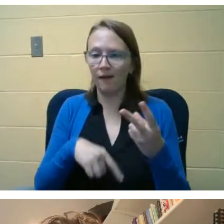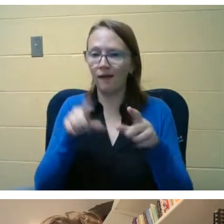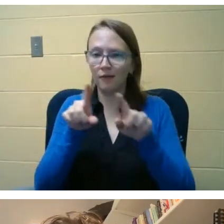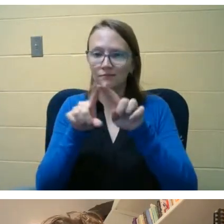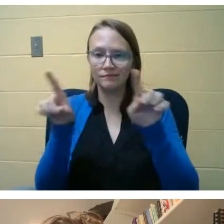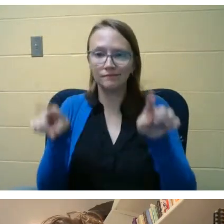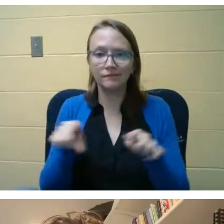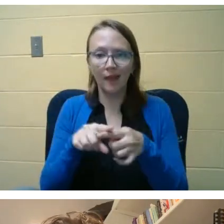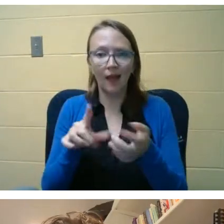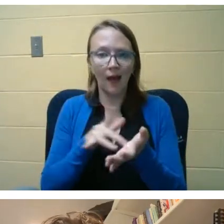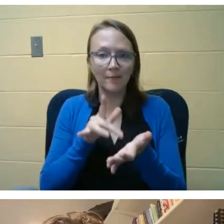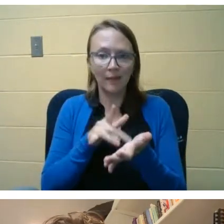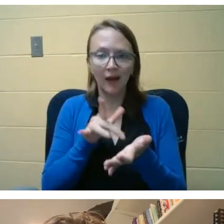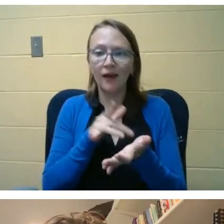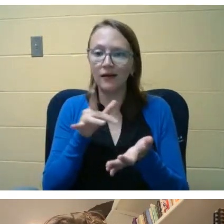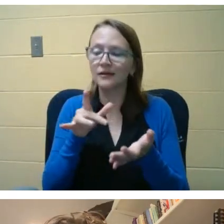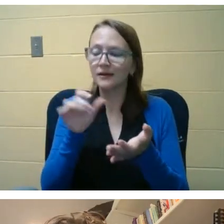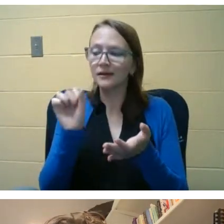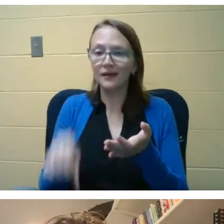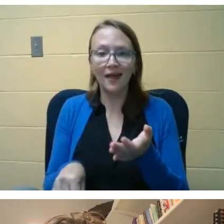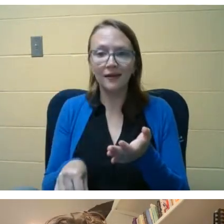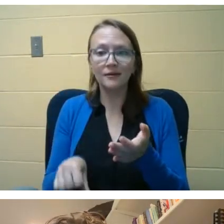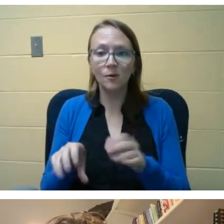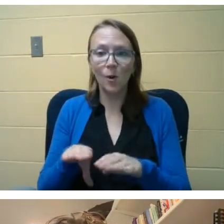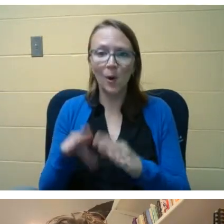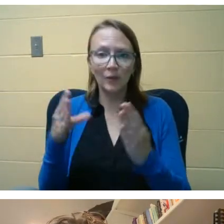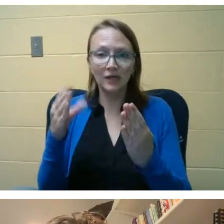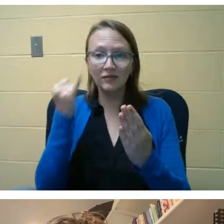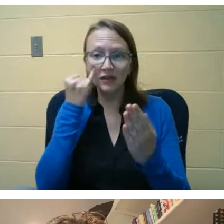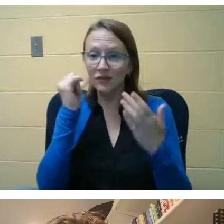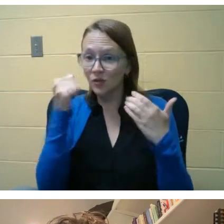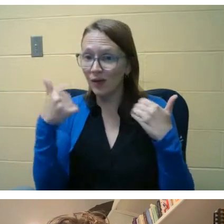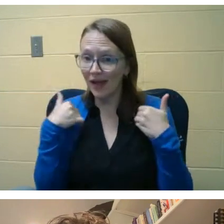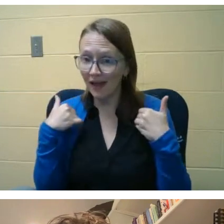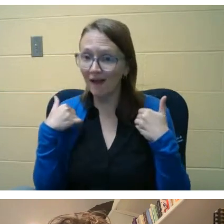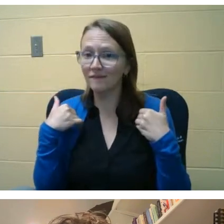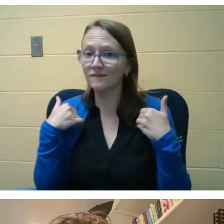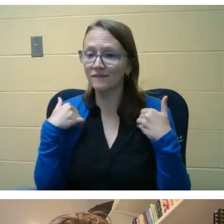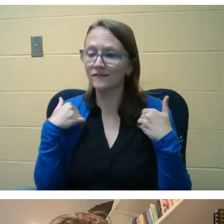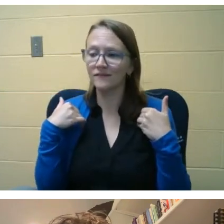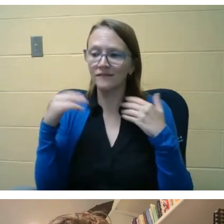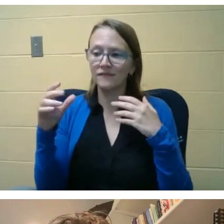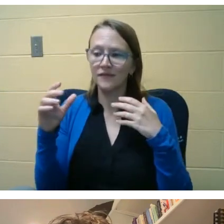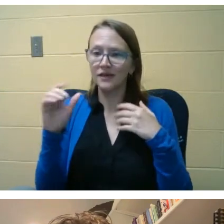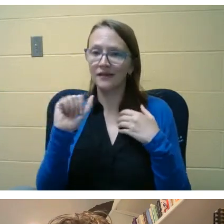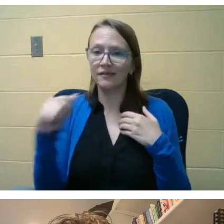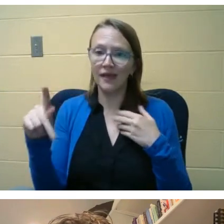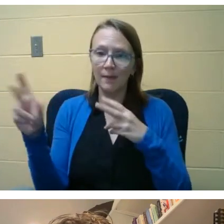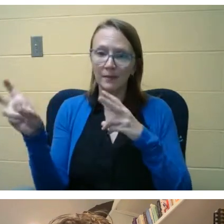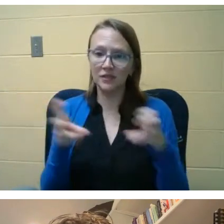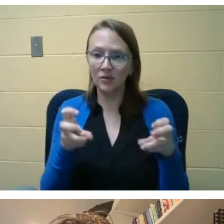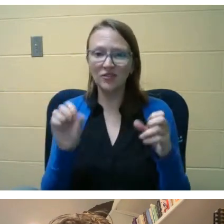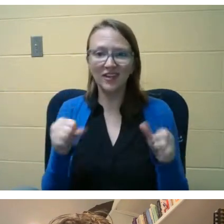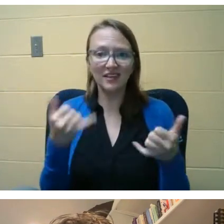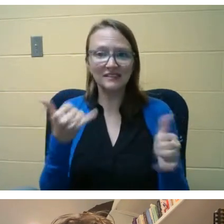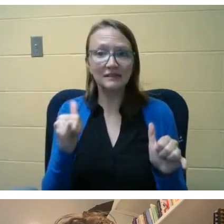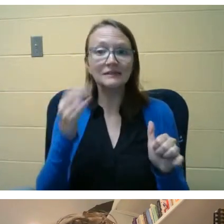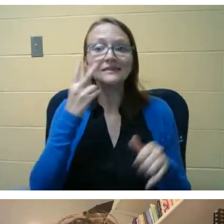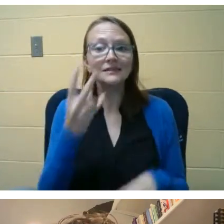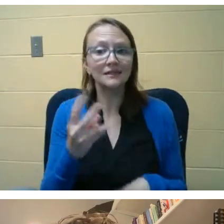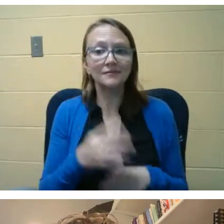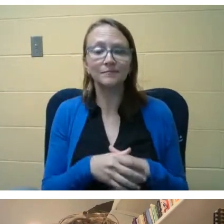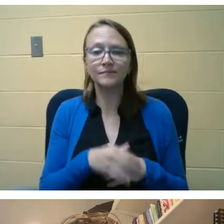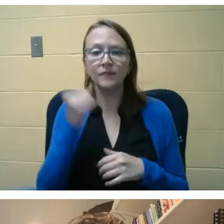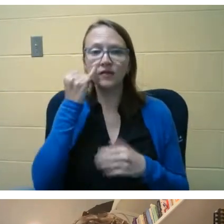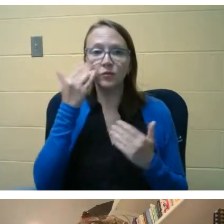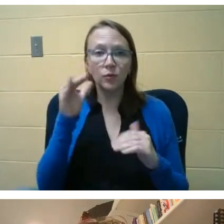able to play somehow, even if they don't have the OctoStudio app installed. So if you want to share your creation with somebody and you don't know that they have the